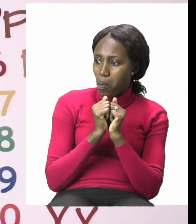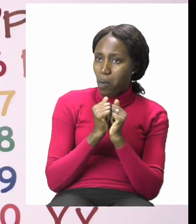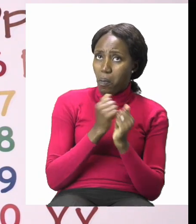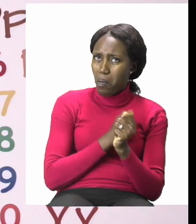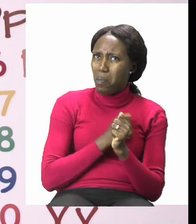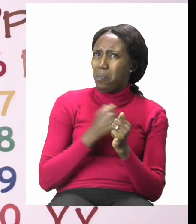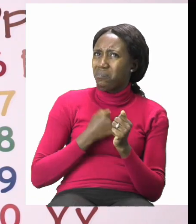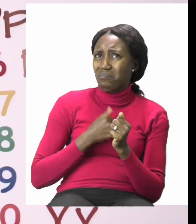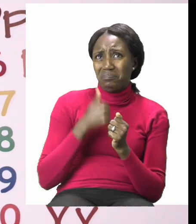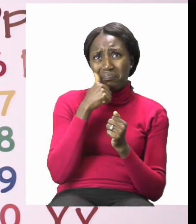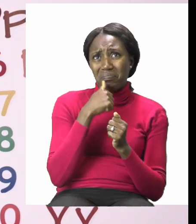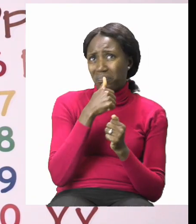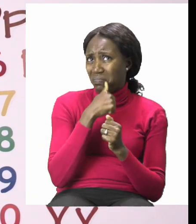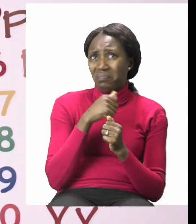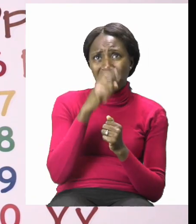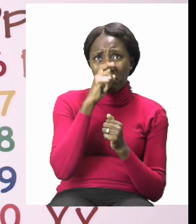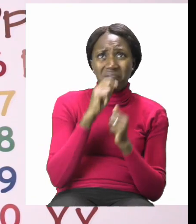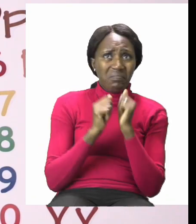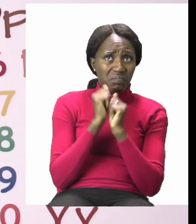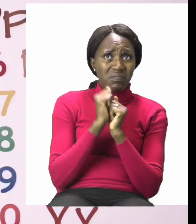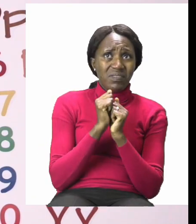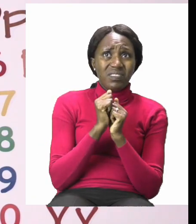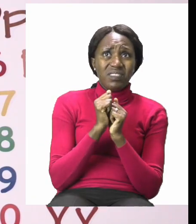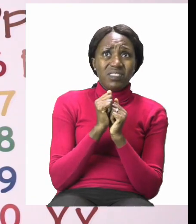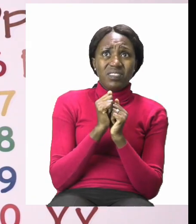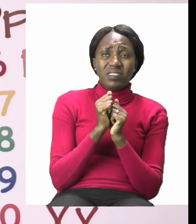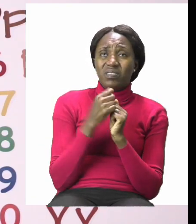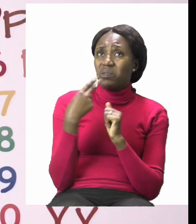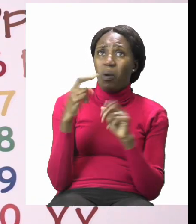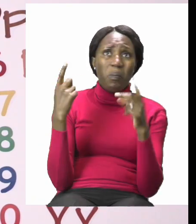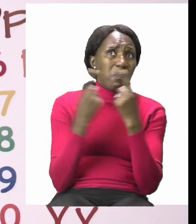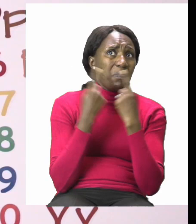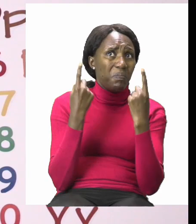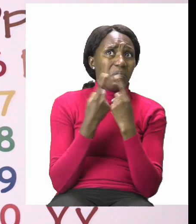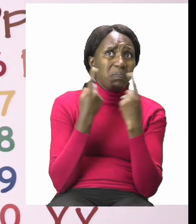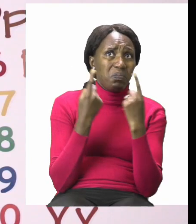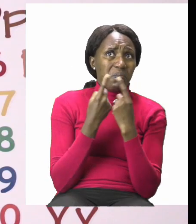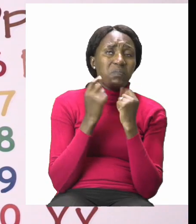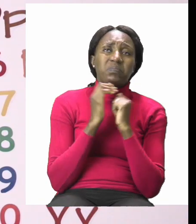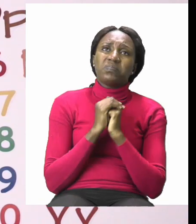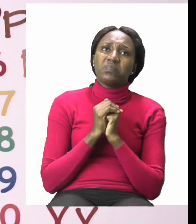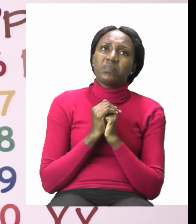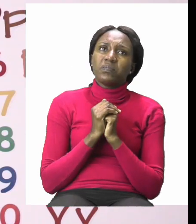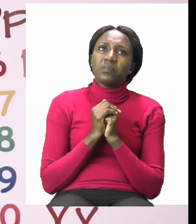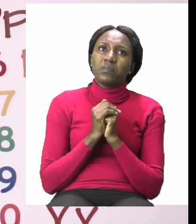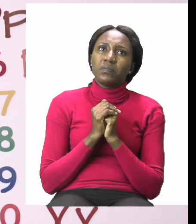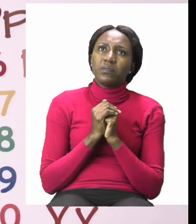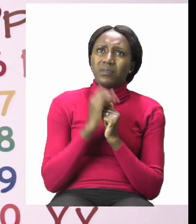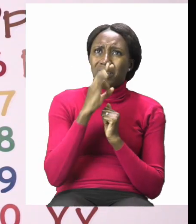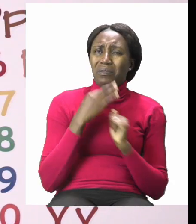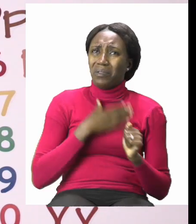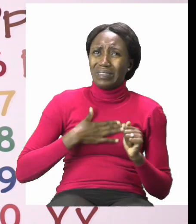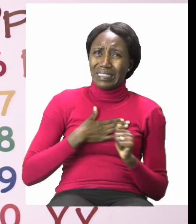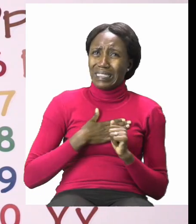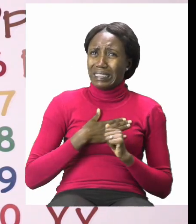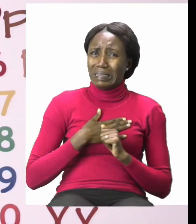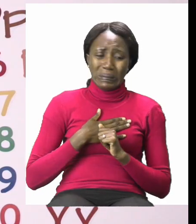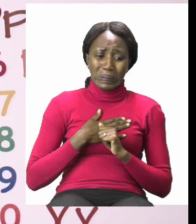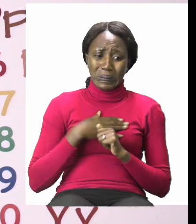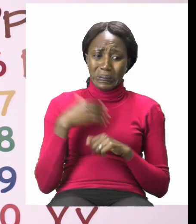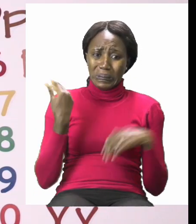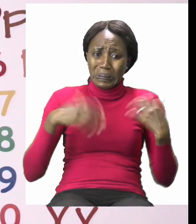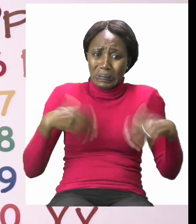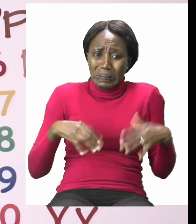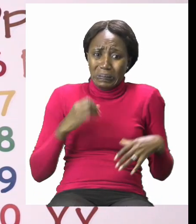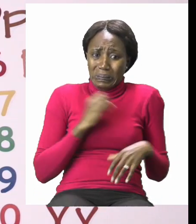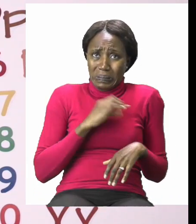Try hard to stay away from knives, and if you still feel uncomfortable, tell your parents or the adult there